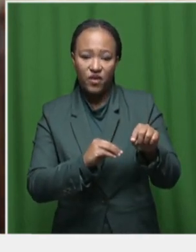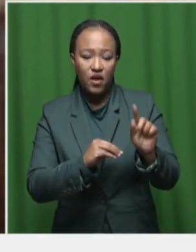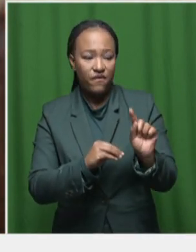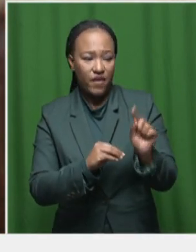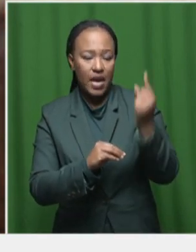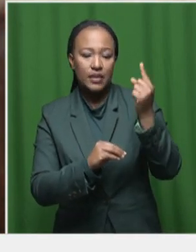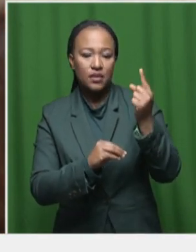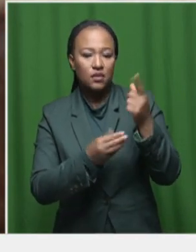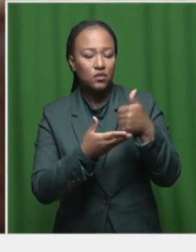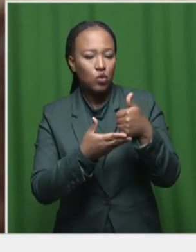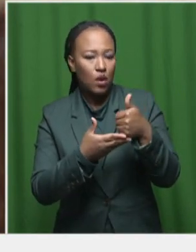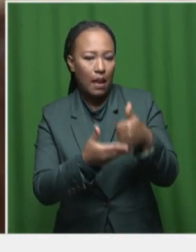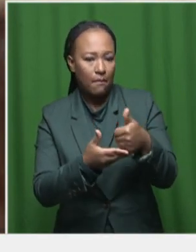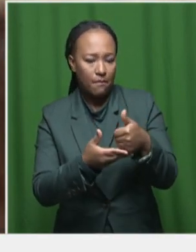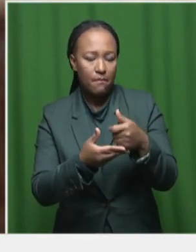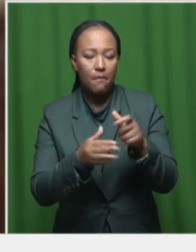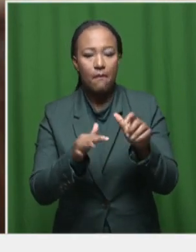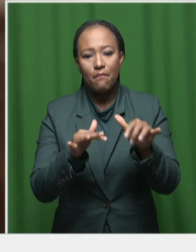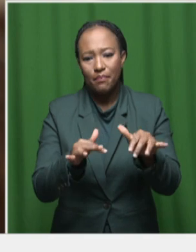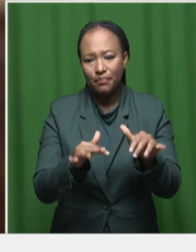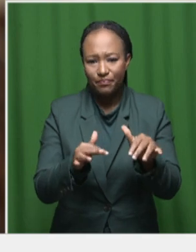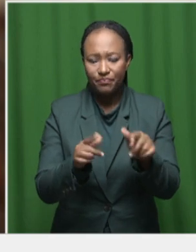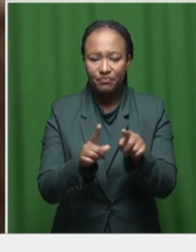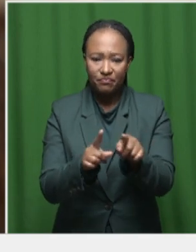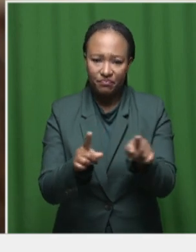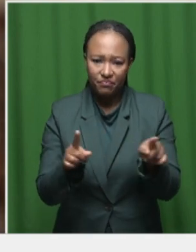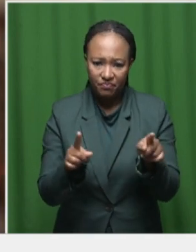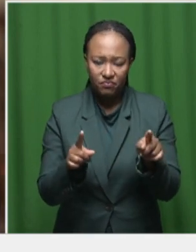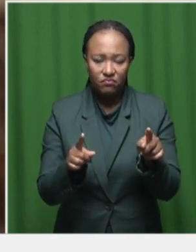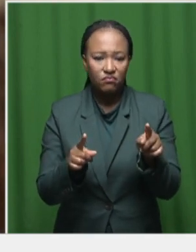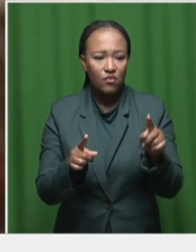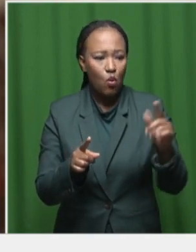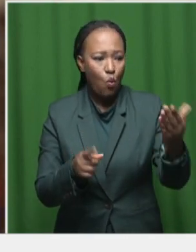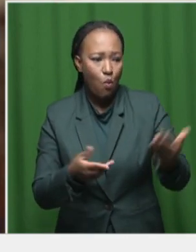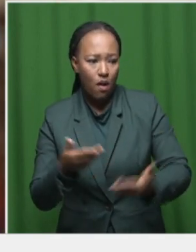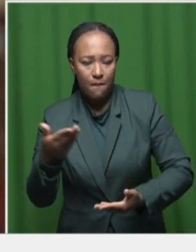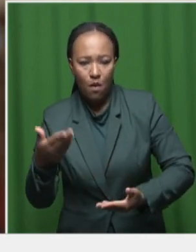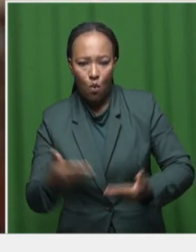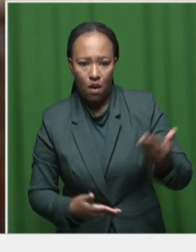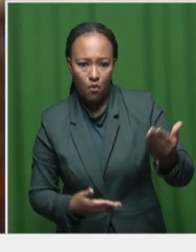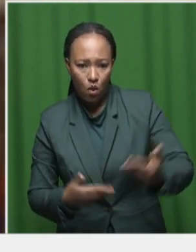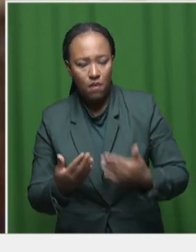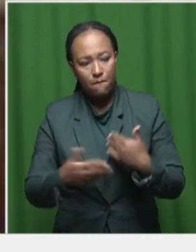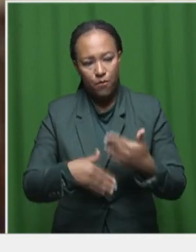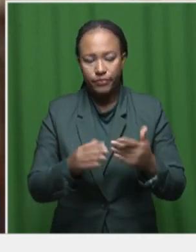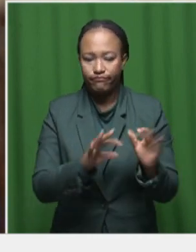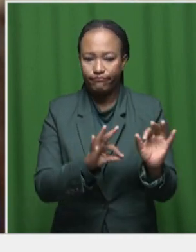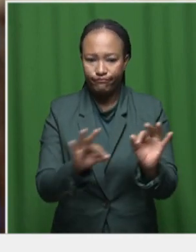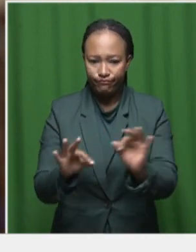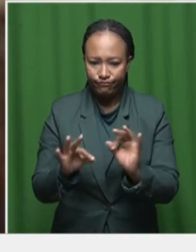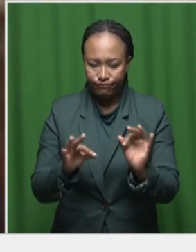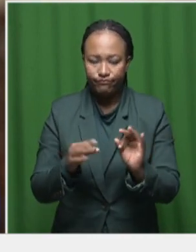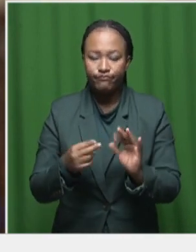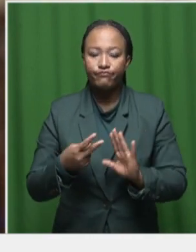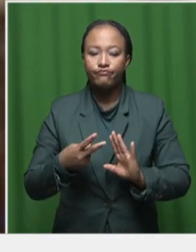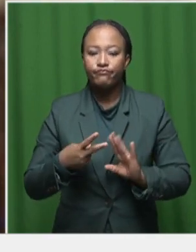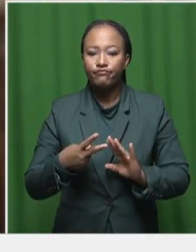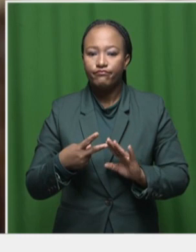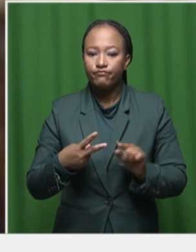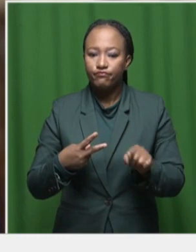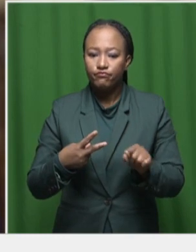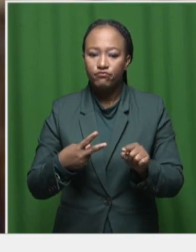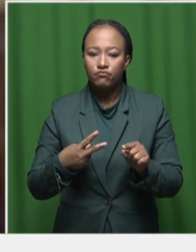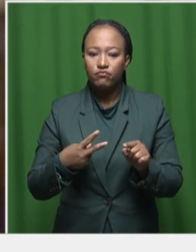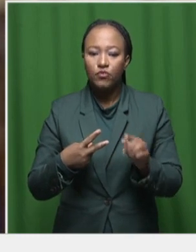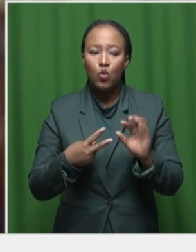assist people coming, to make sure that the welcoming process is well done. First point. The second thing, to ensure that all the